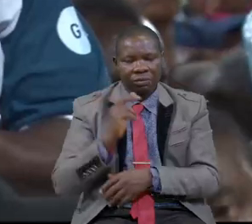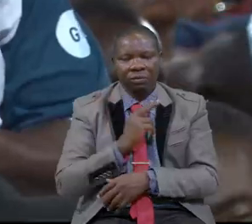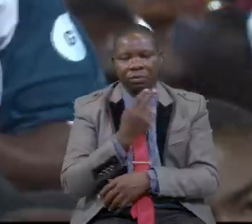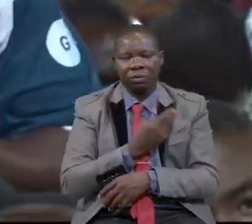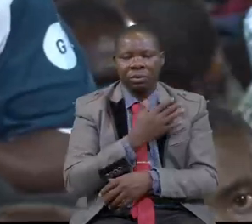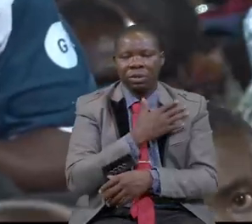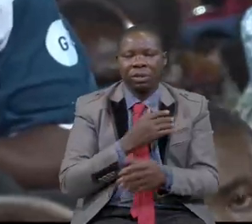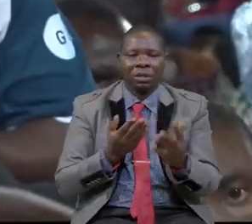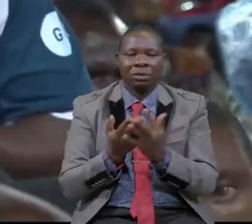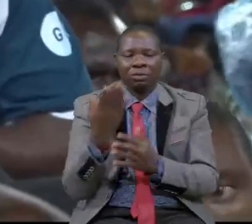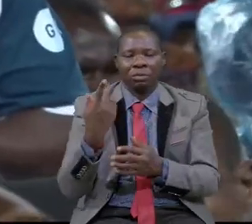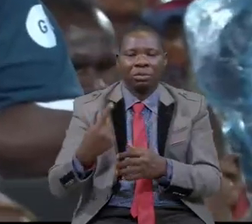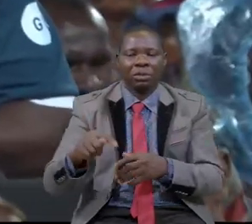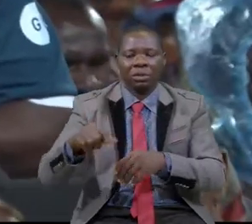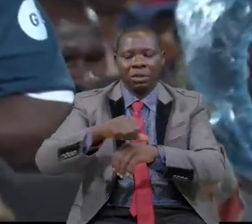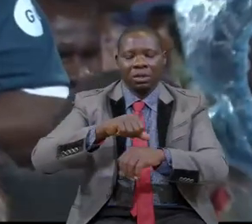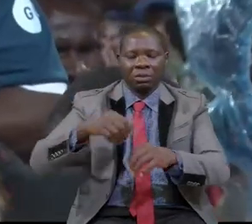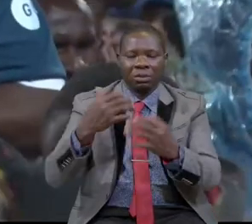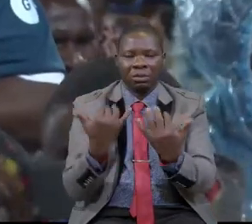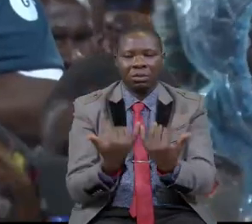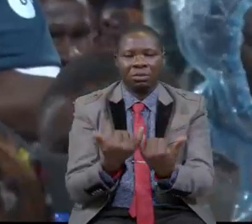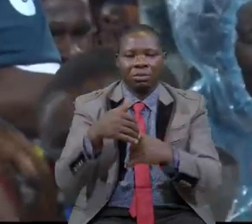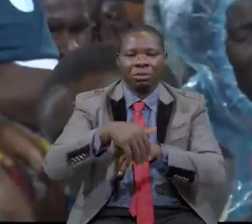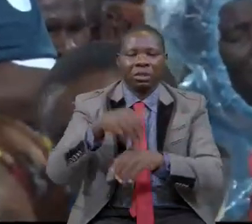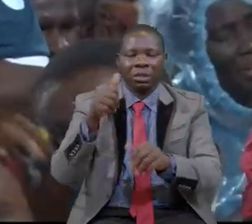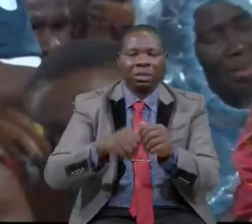anointing tonight, every yoke will be broken.